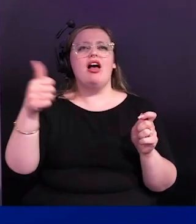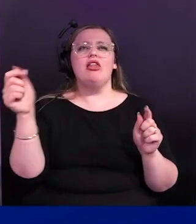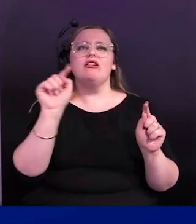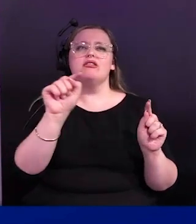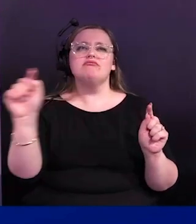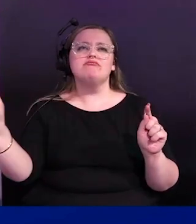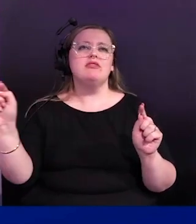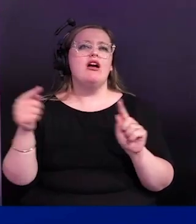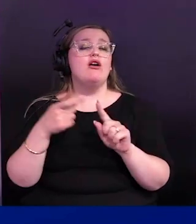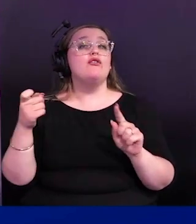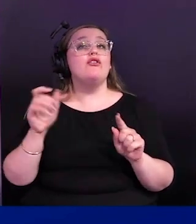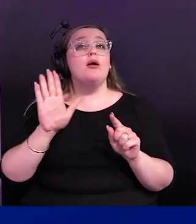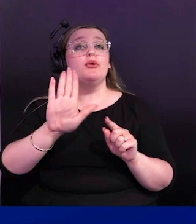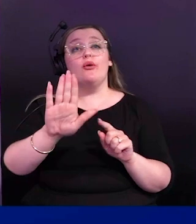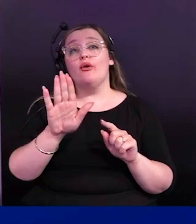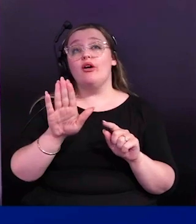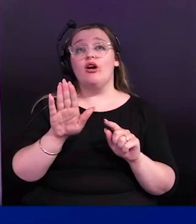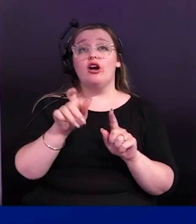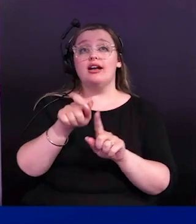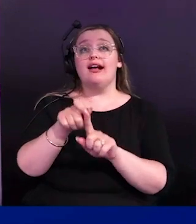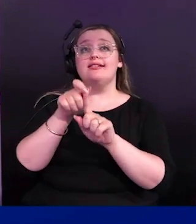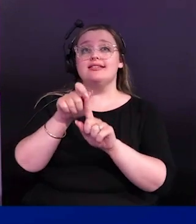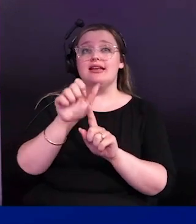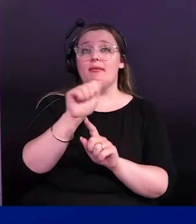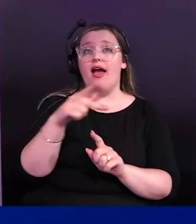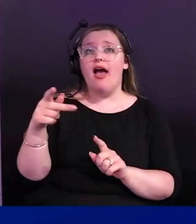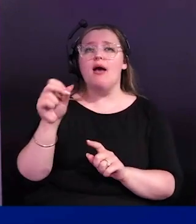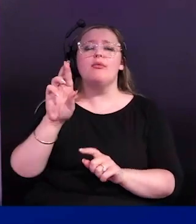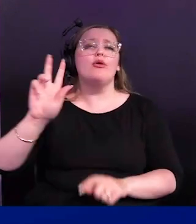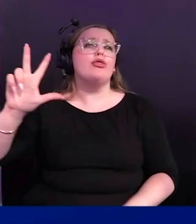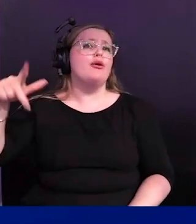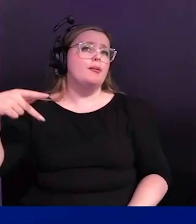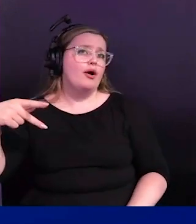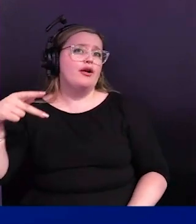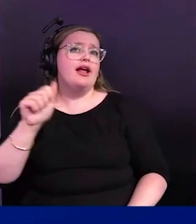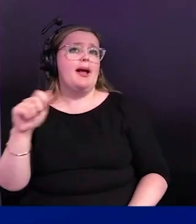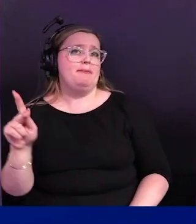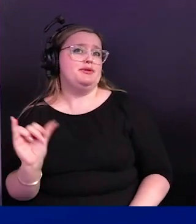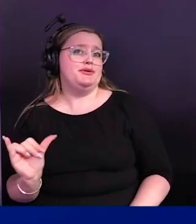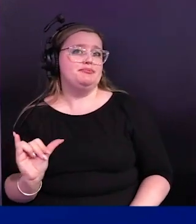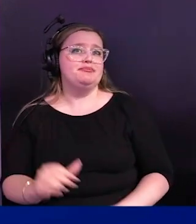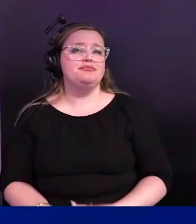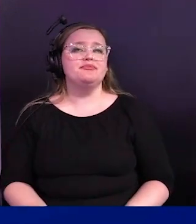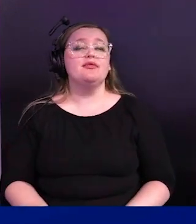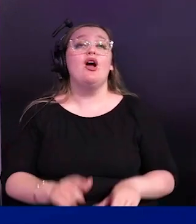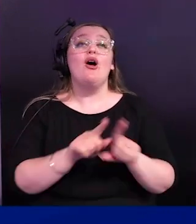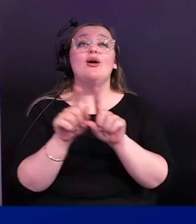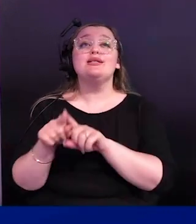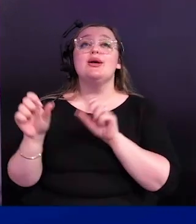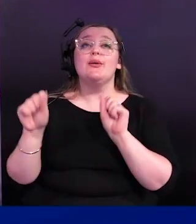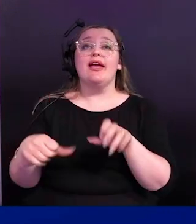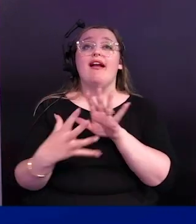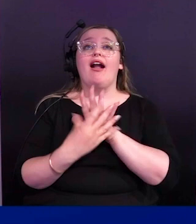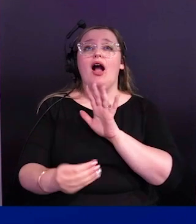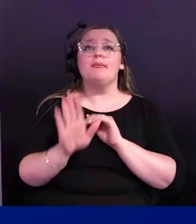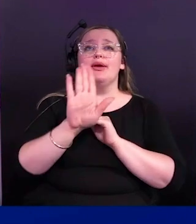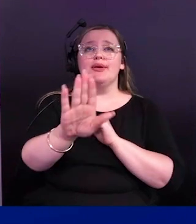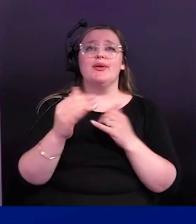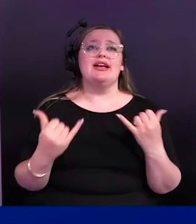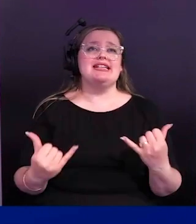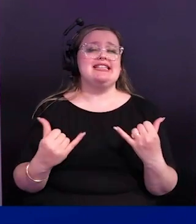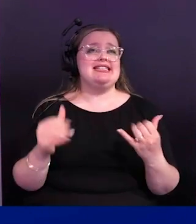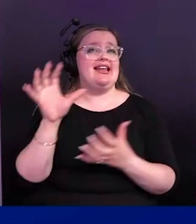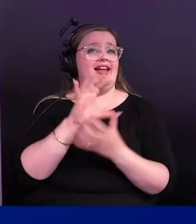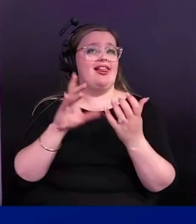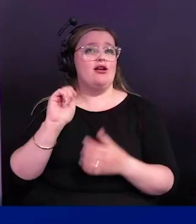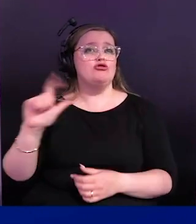your custom applications or third-party SaaS applications as well. You can also copy your existing CloudTrail logs in your